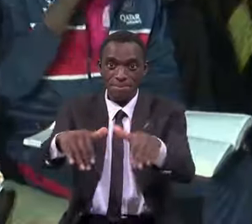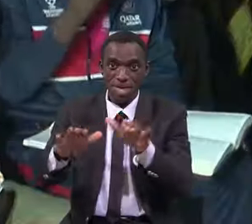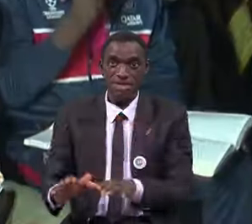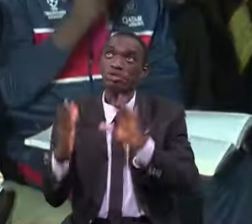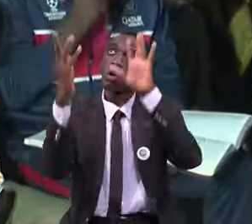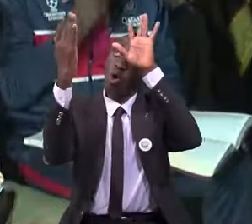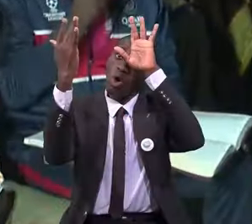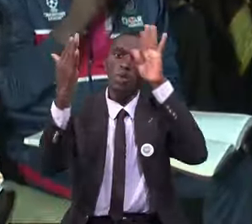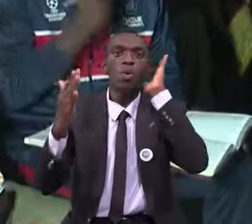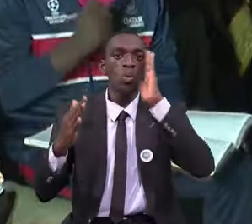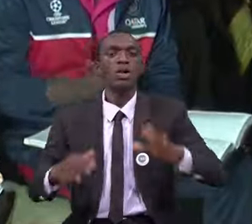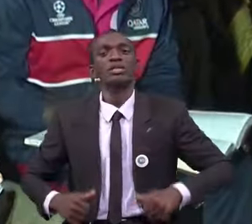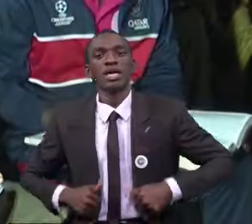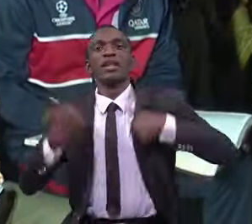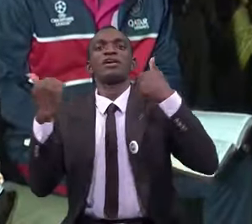alive.